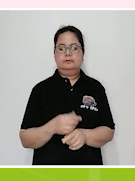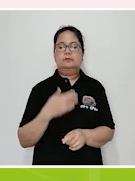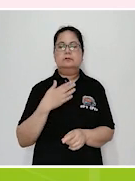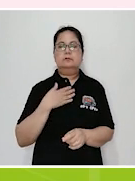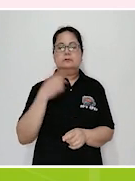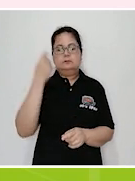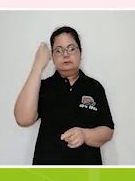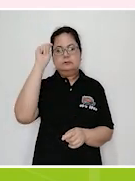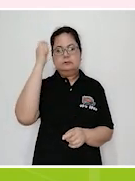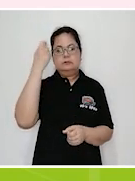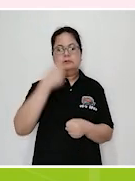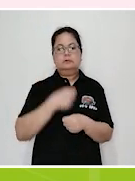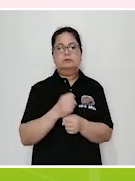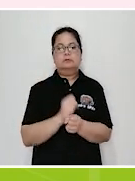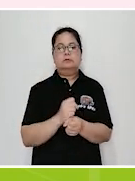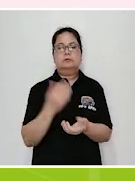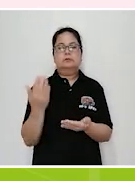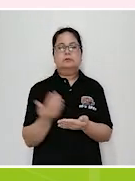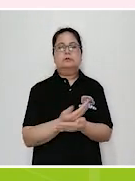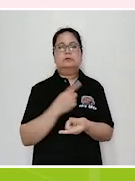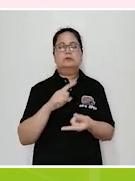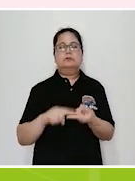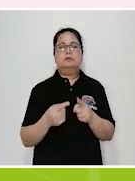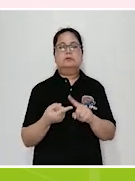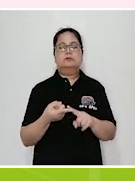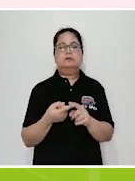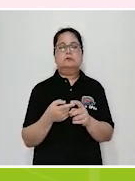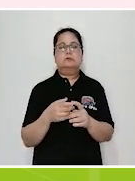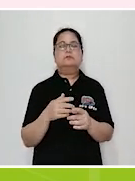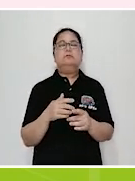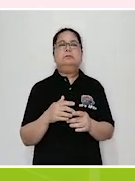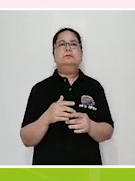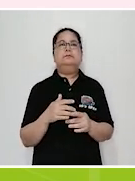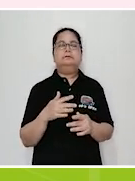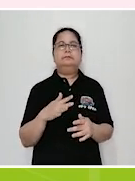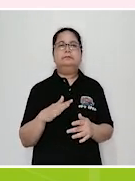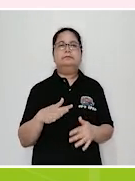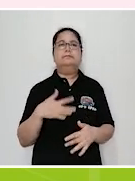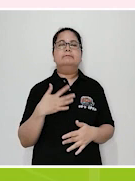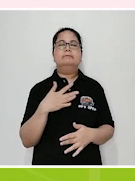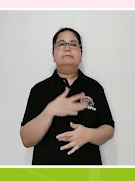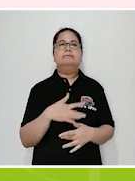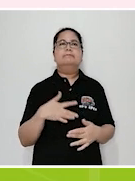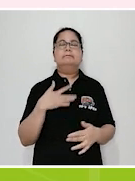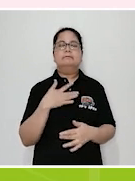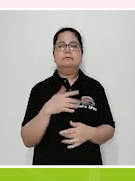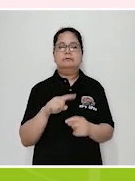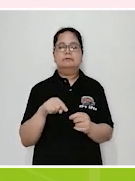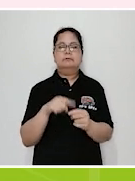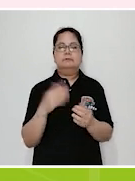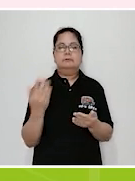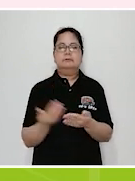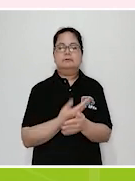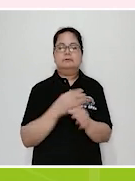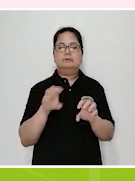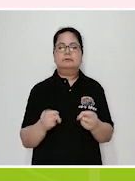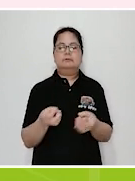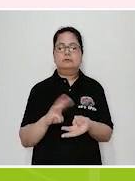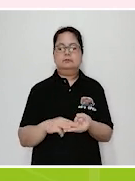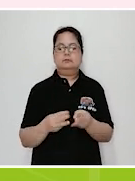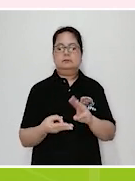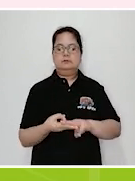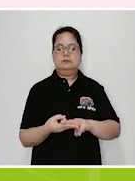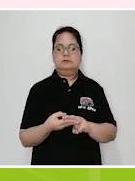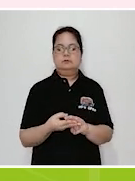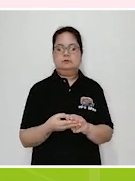I think I will make new friends since I am excited about my new classmates. Wow, it